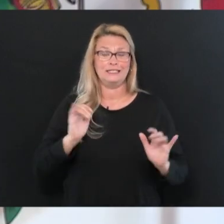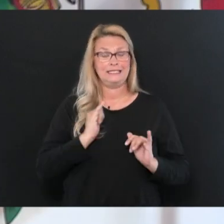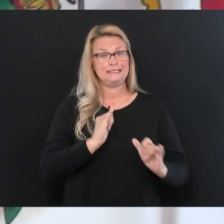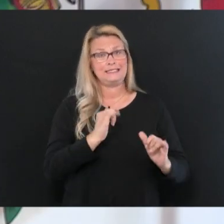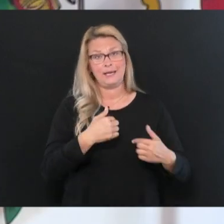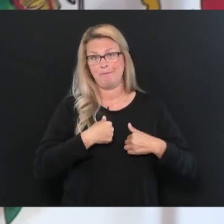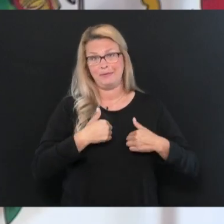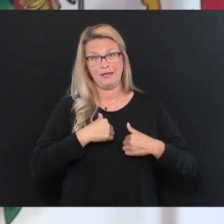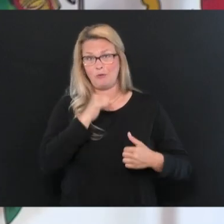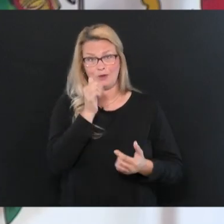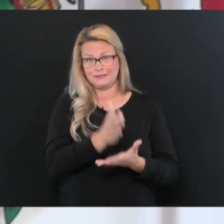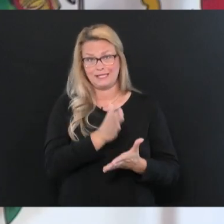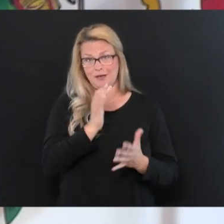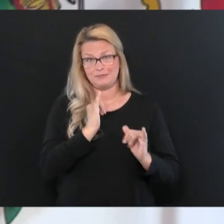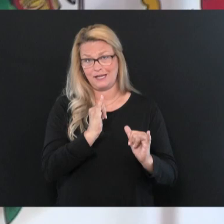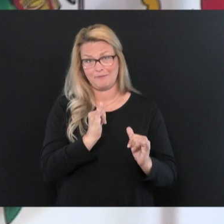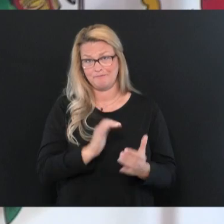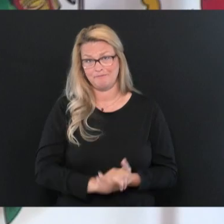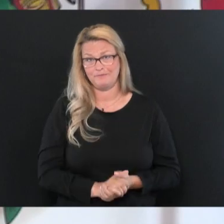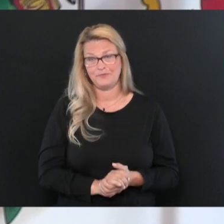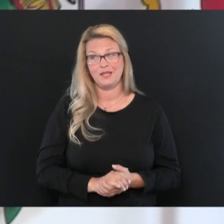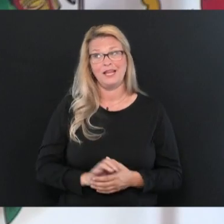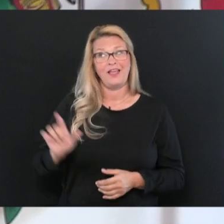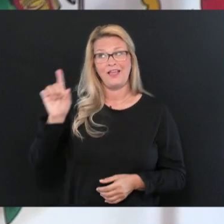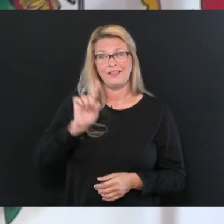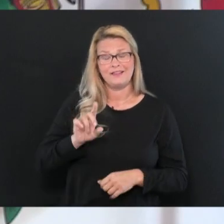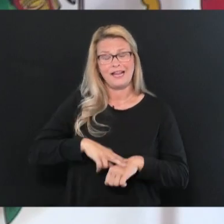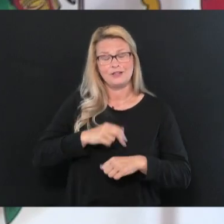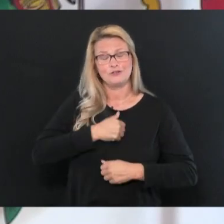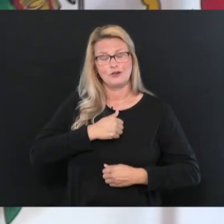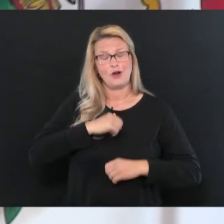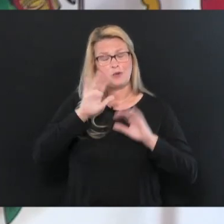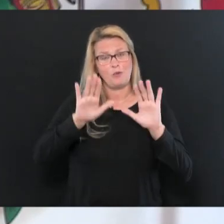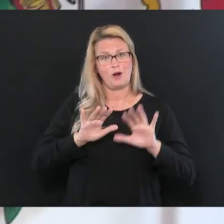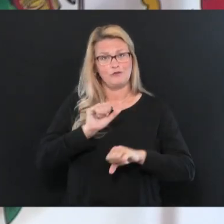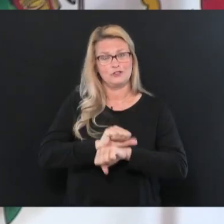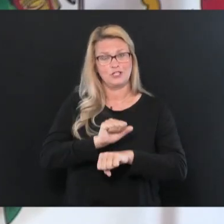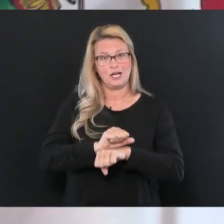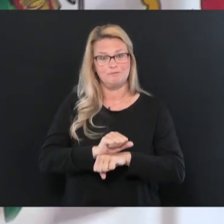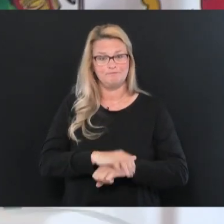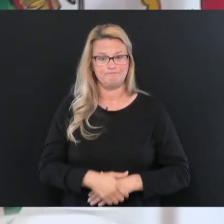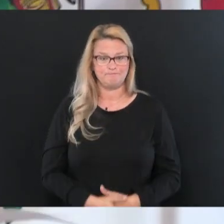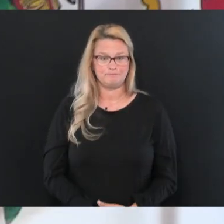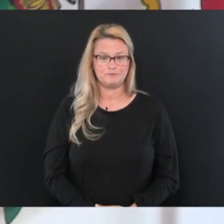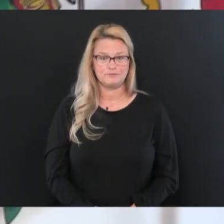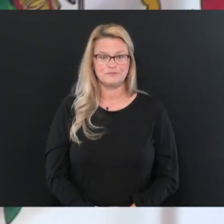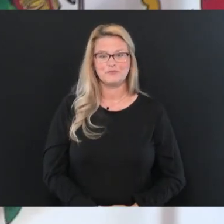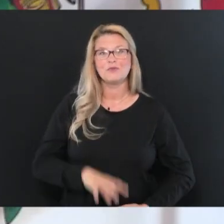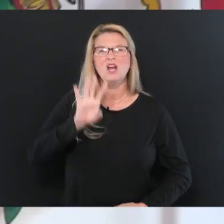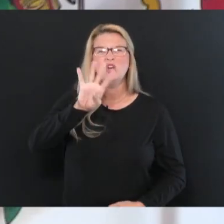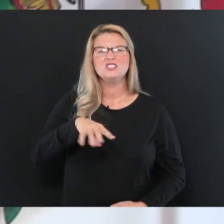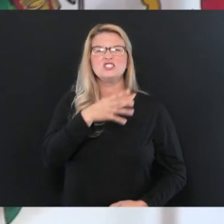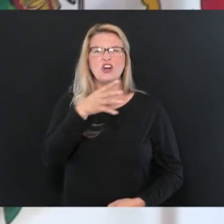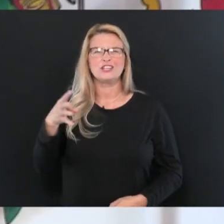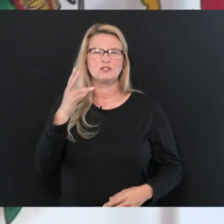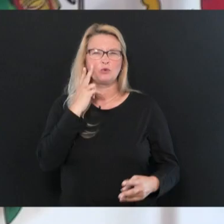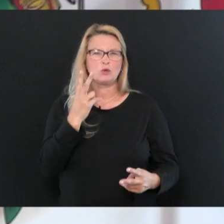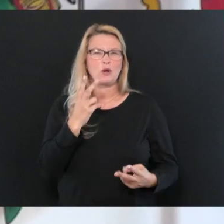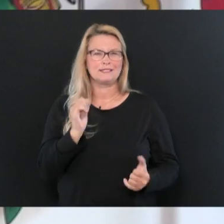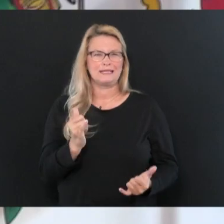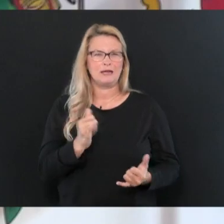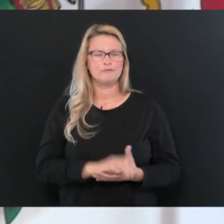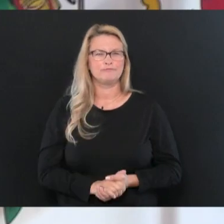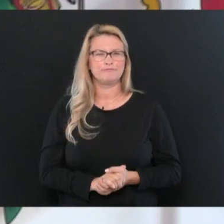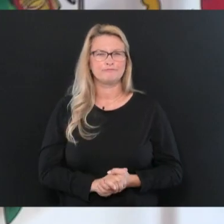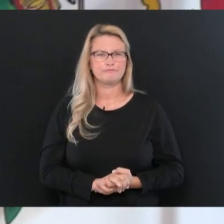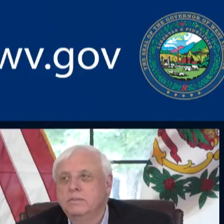and absolutely, I keep telling everybody what a wonderful job they've done. Now, if we could look real quick at the charts and then I'm done,